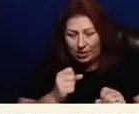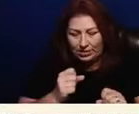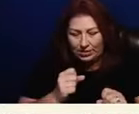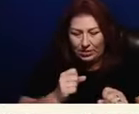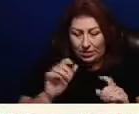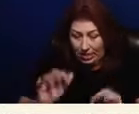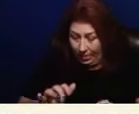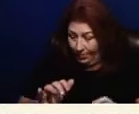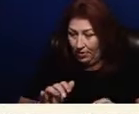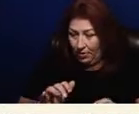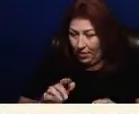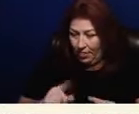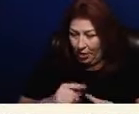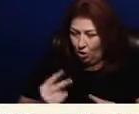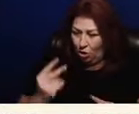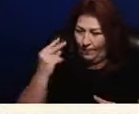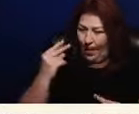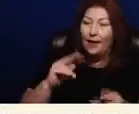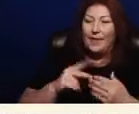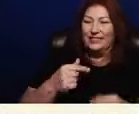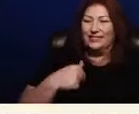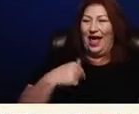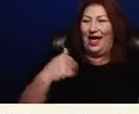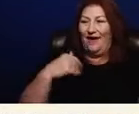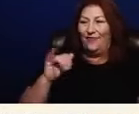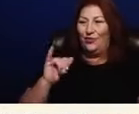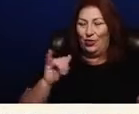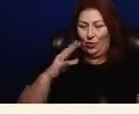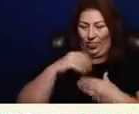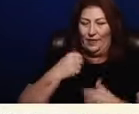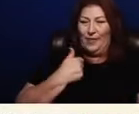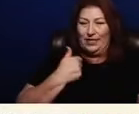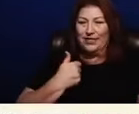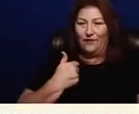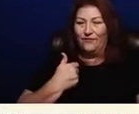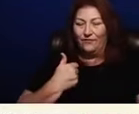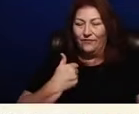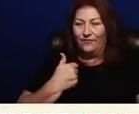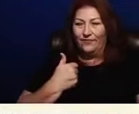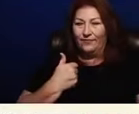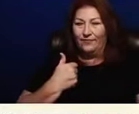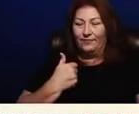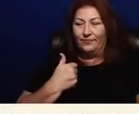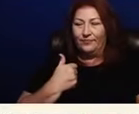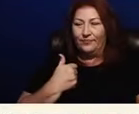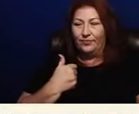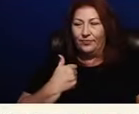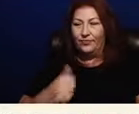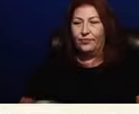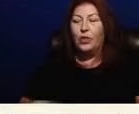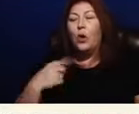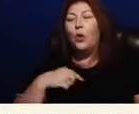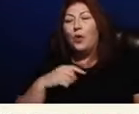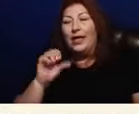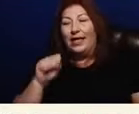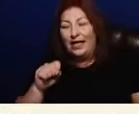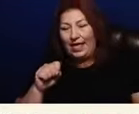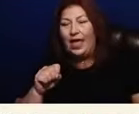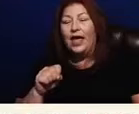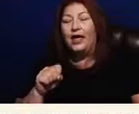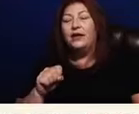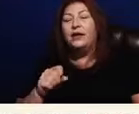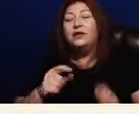those, that means that you have those too within yourself. Okay. So we can reflect the good in others,